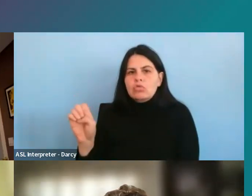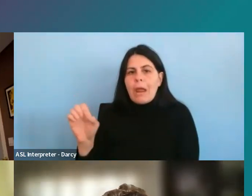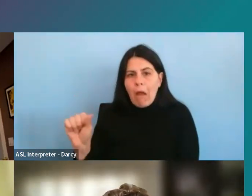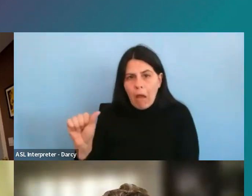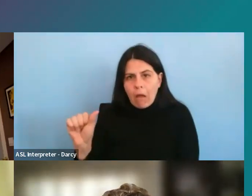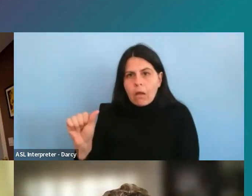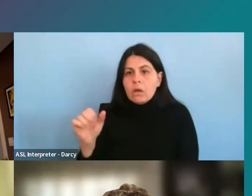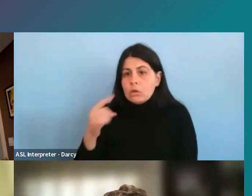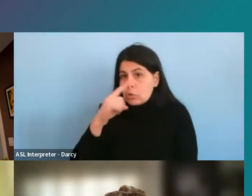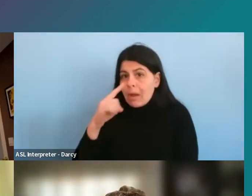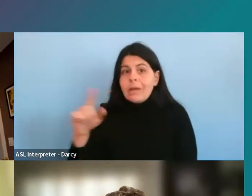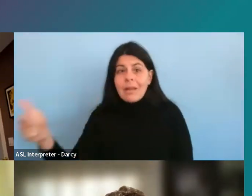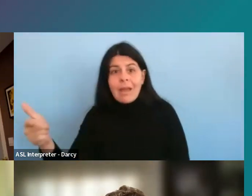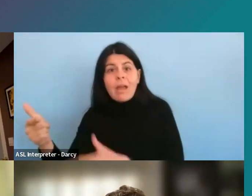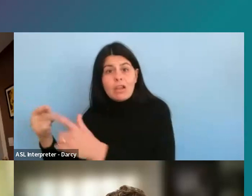with all the other panelists.